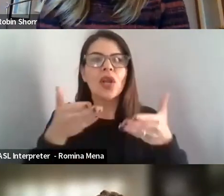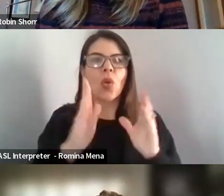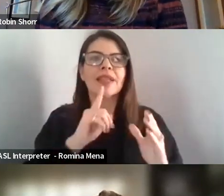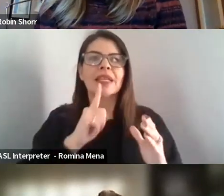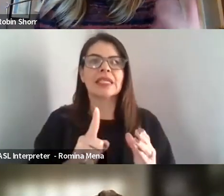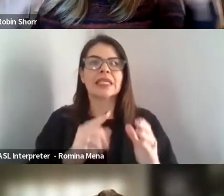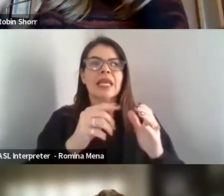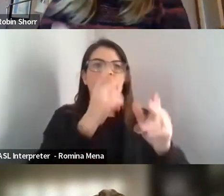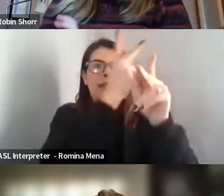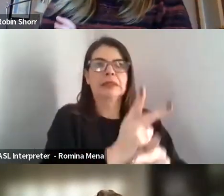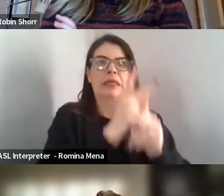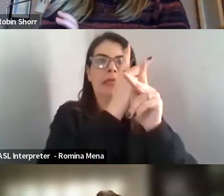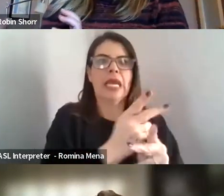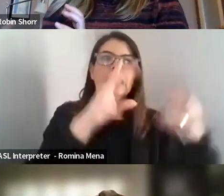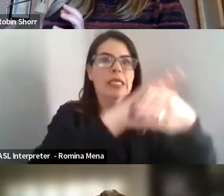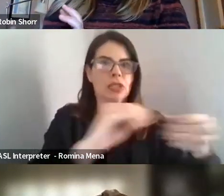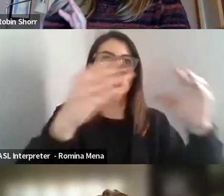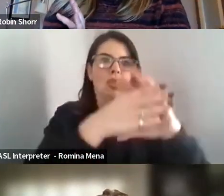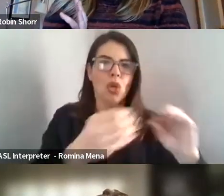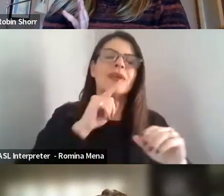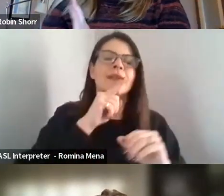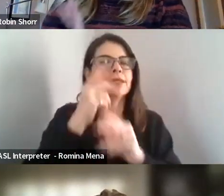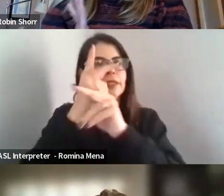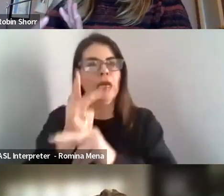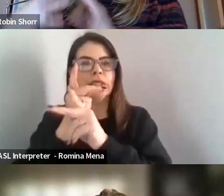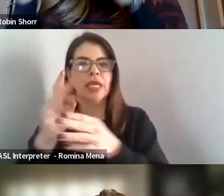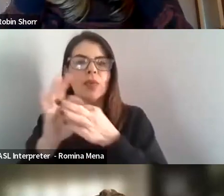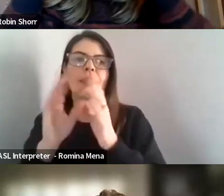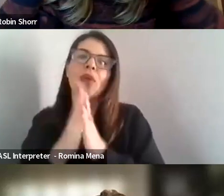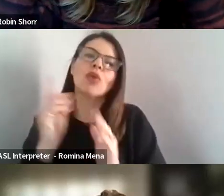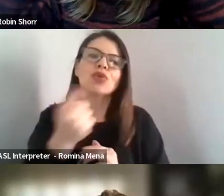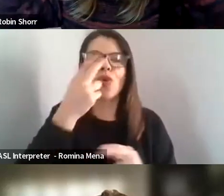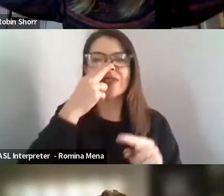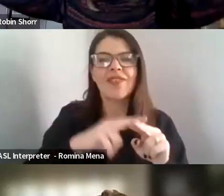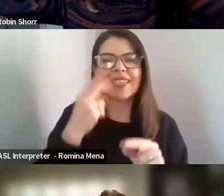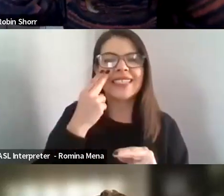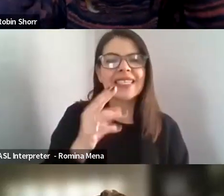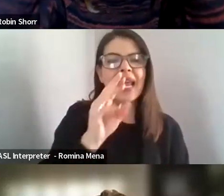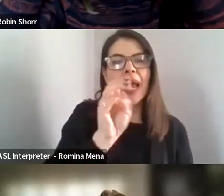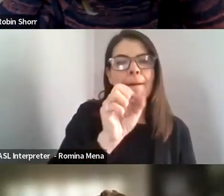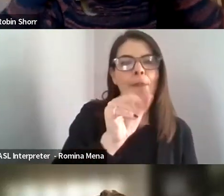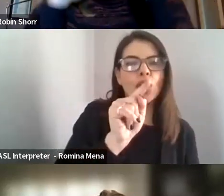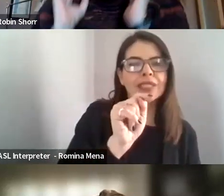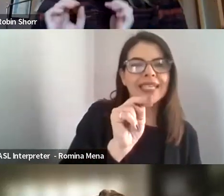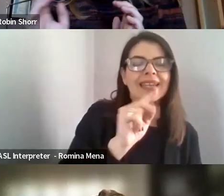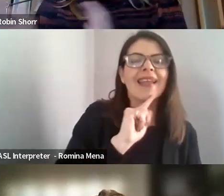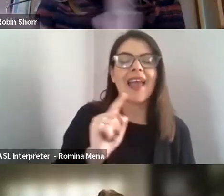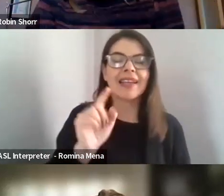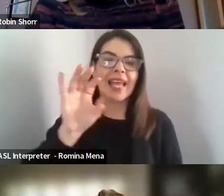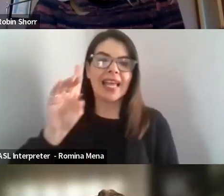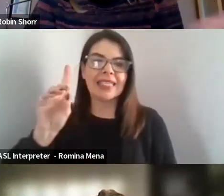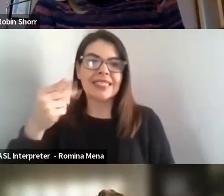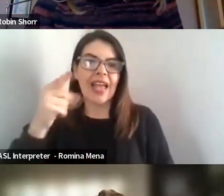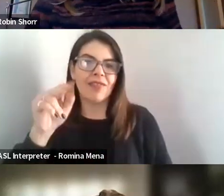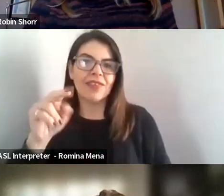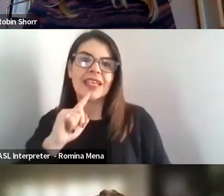the caretaking story, this is the caretaking relationship. It was just like, oh, it was always fun to see Martin and Daphne in stories together, and she